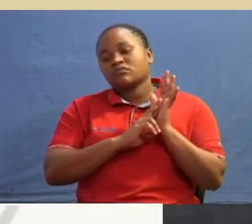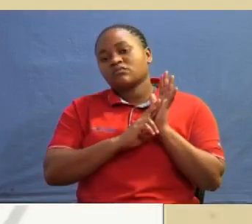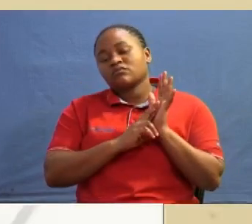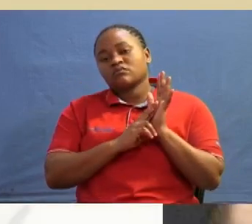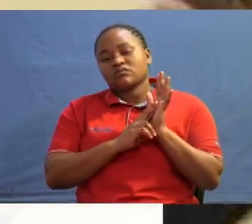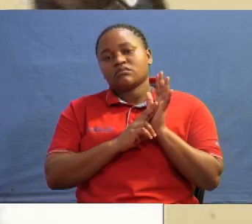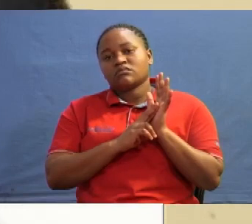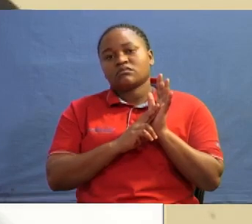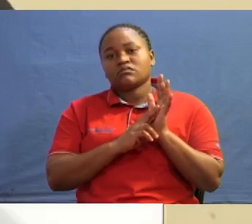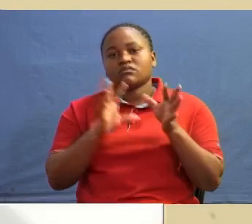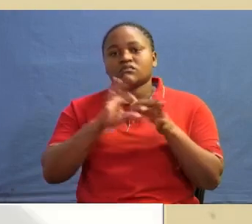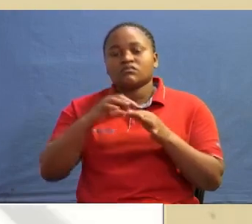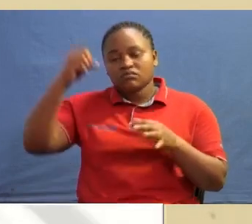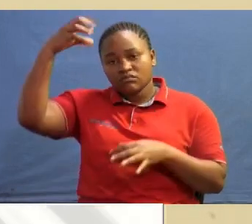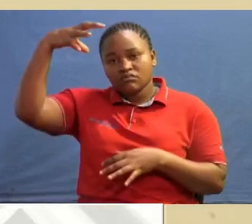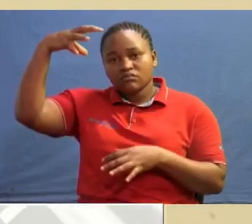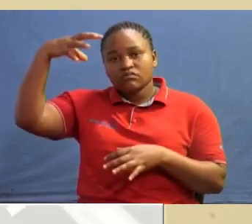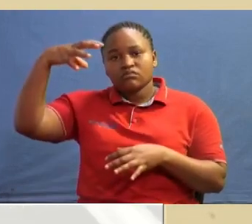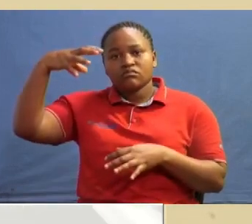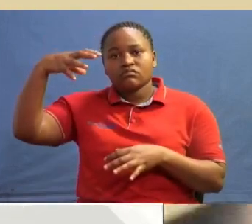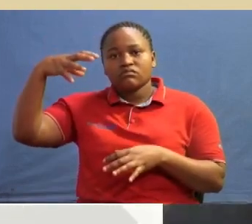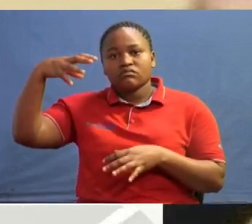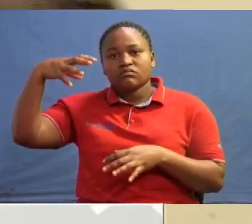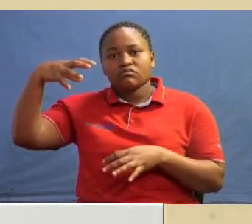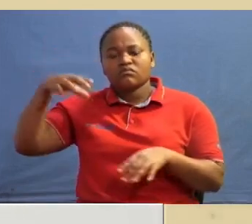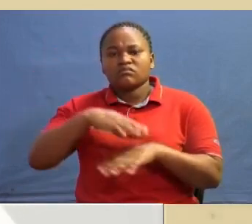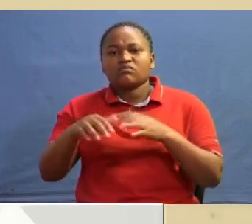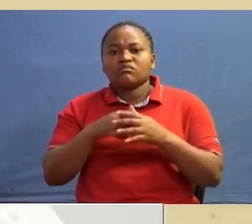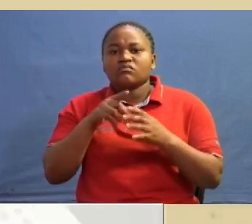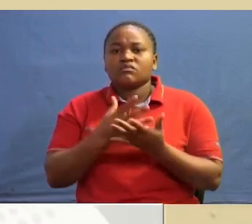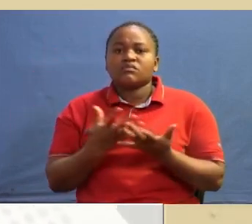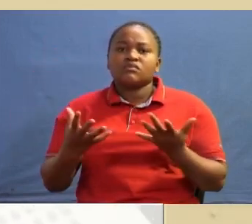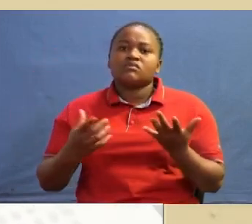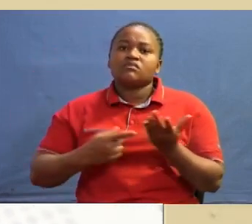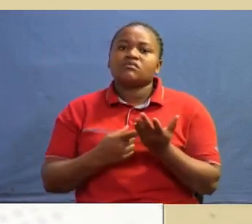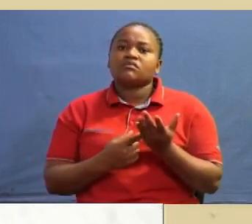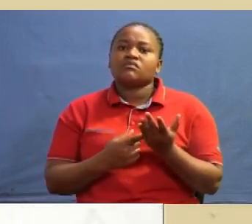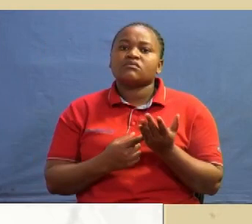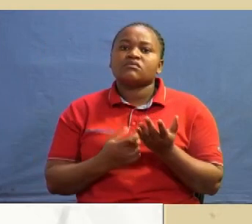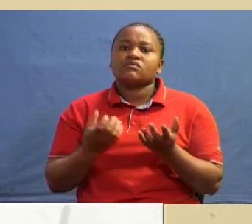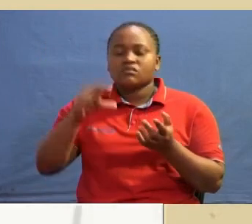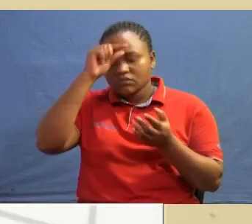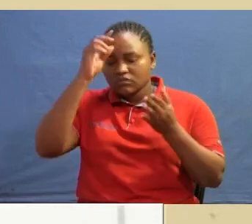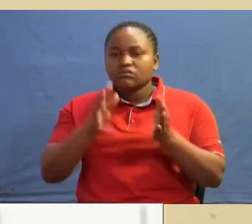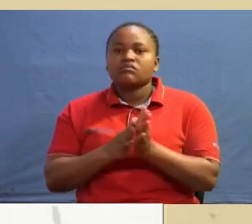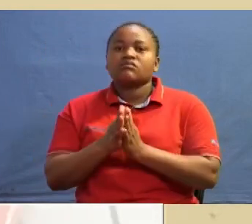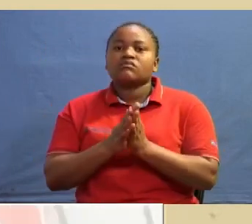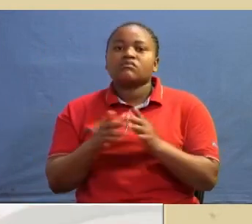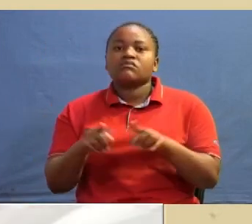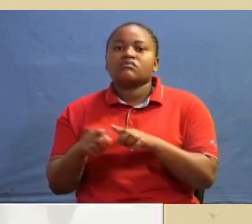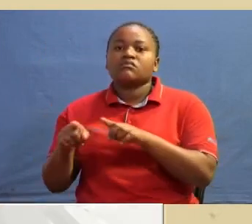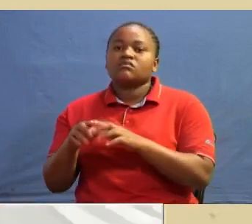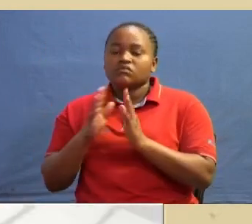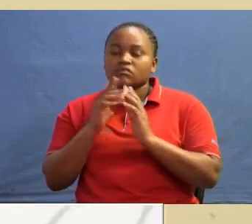require connectivity of electricity, plumbing, all of this technical work. The government will appreciate. And my prayer